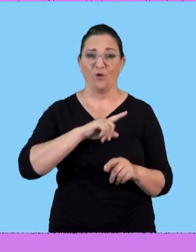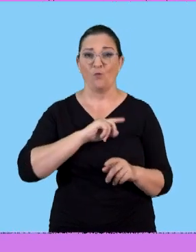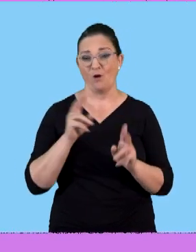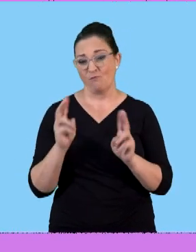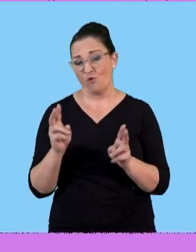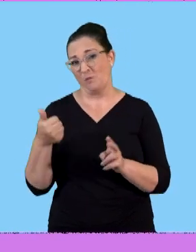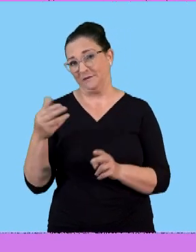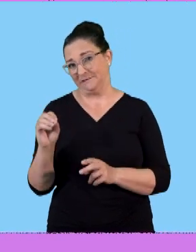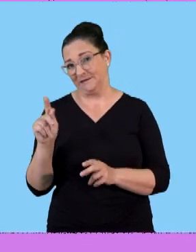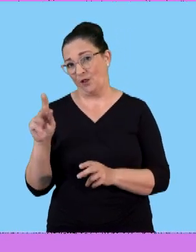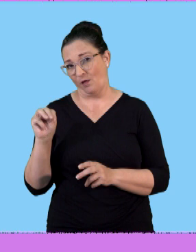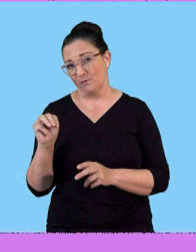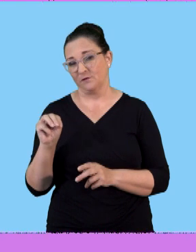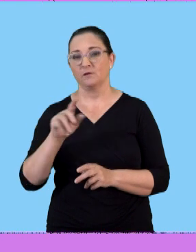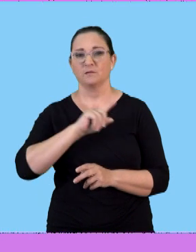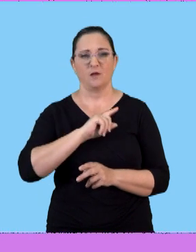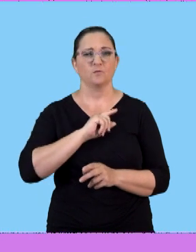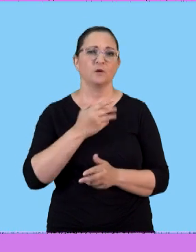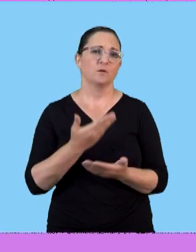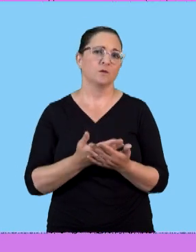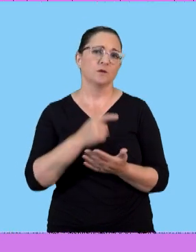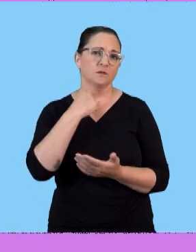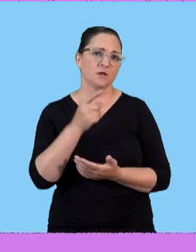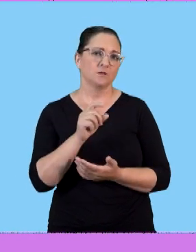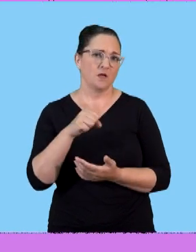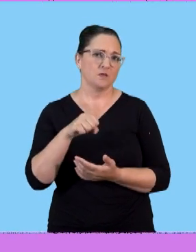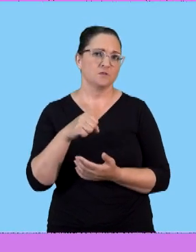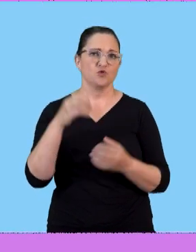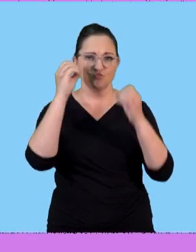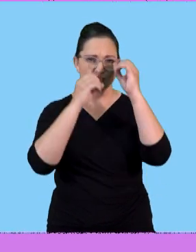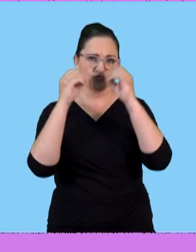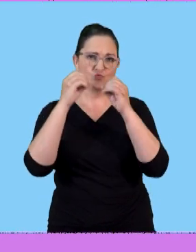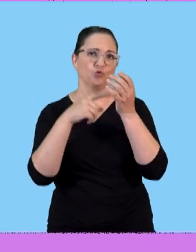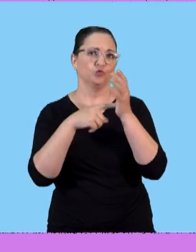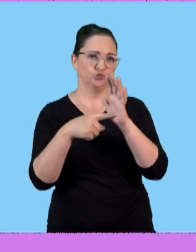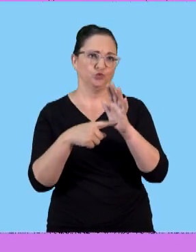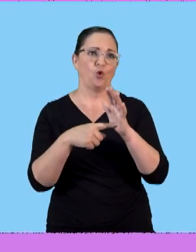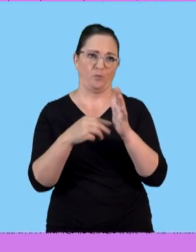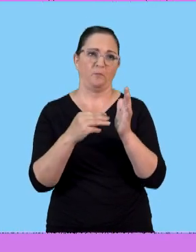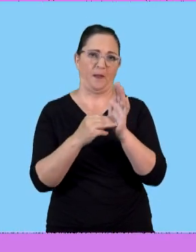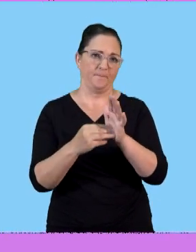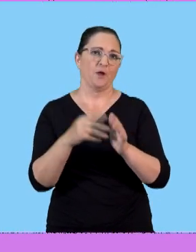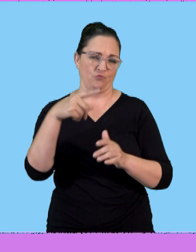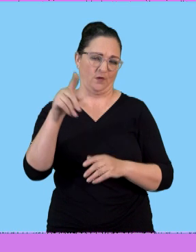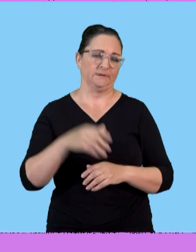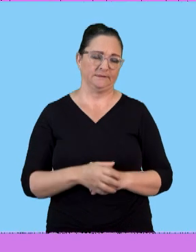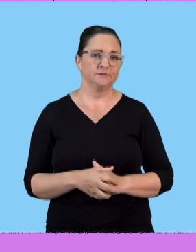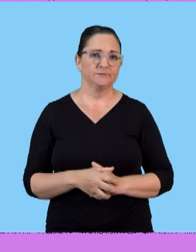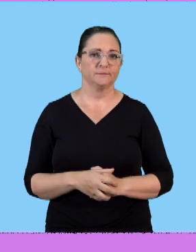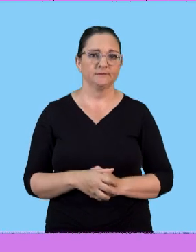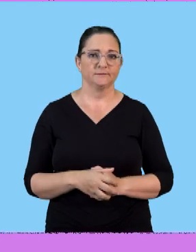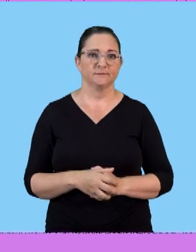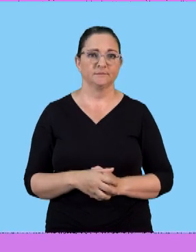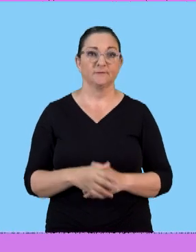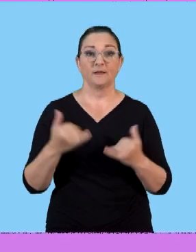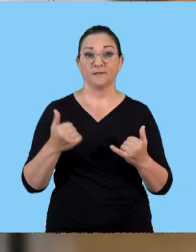than 60 kilometers per hour. Therefore, we can conclude that whatever Google indicated here, Google Maps, is